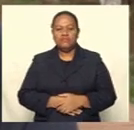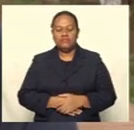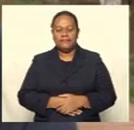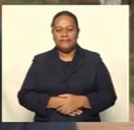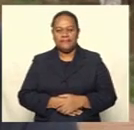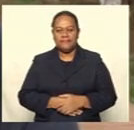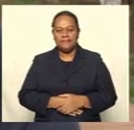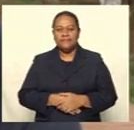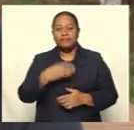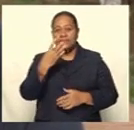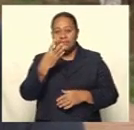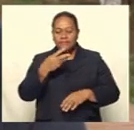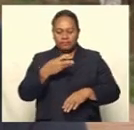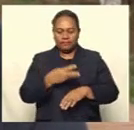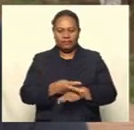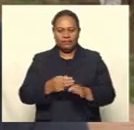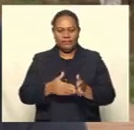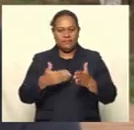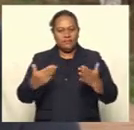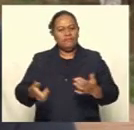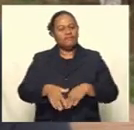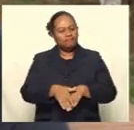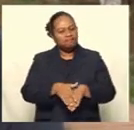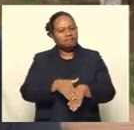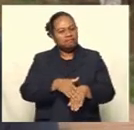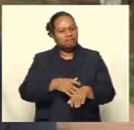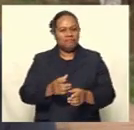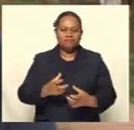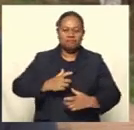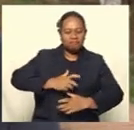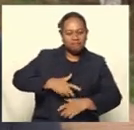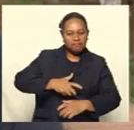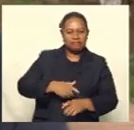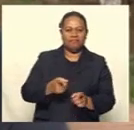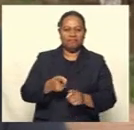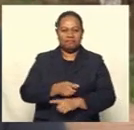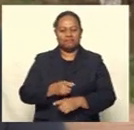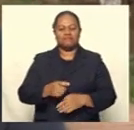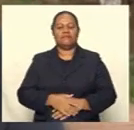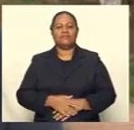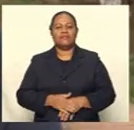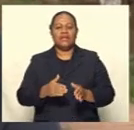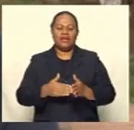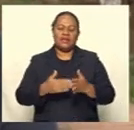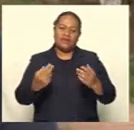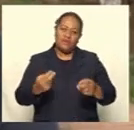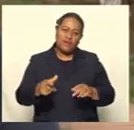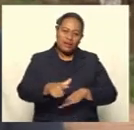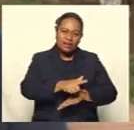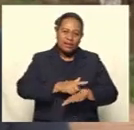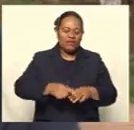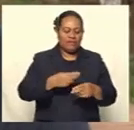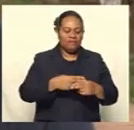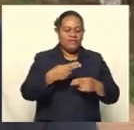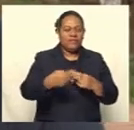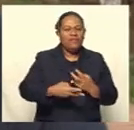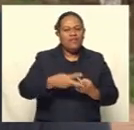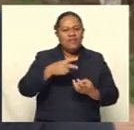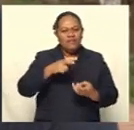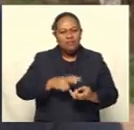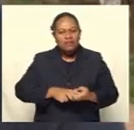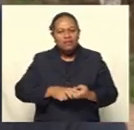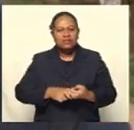It's been 4 months now and we are slowly adapting. We have plotted our land and planted vegetables,